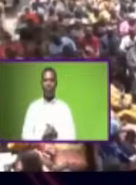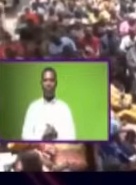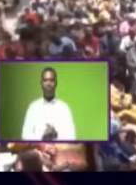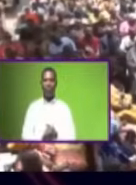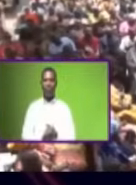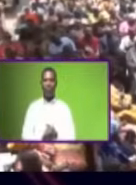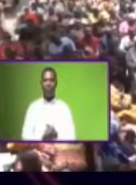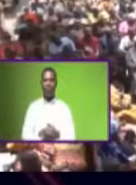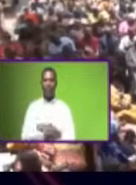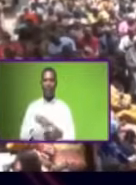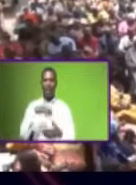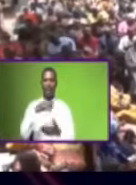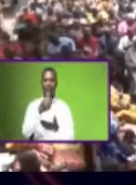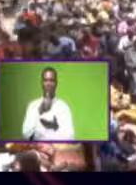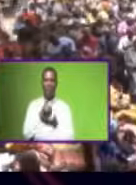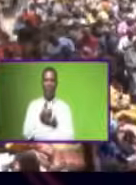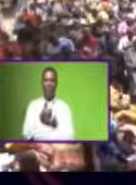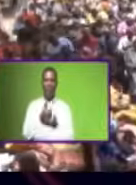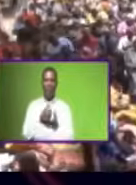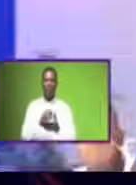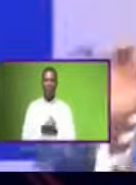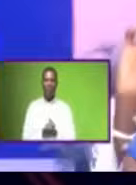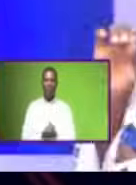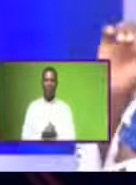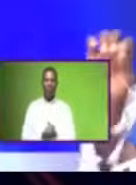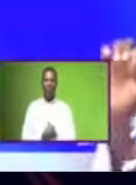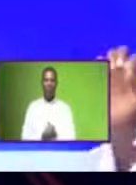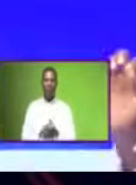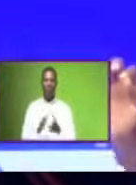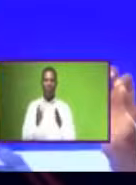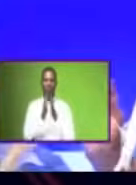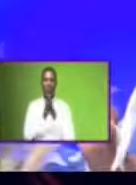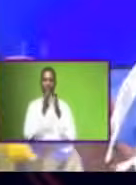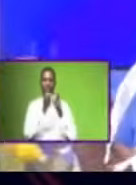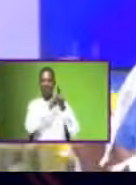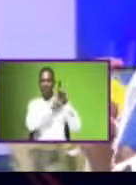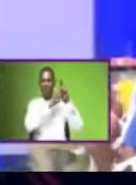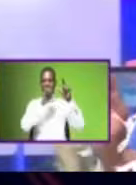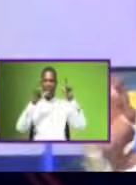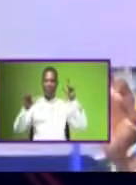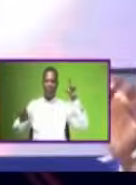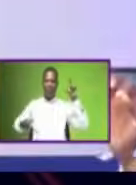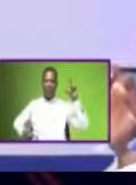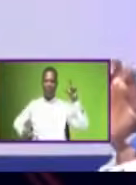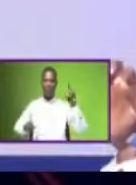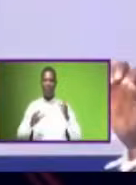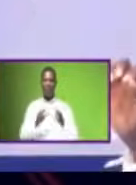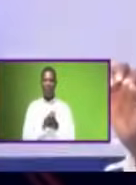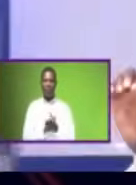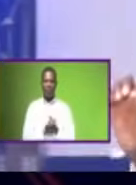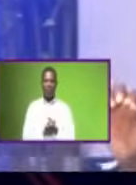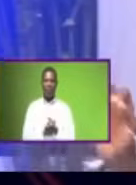Ghost. Amen. Praise the Lord.